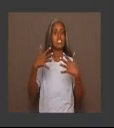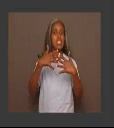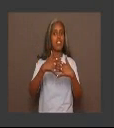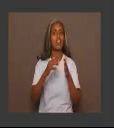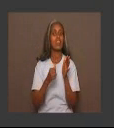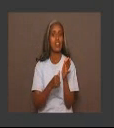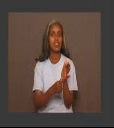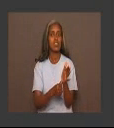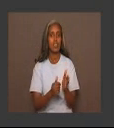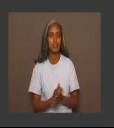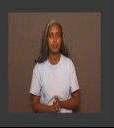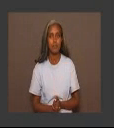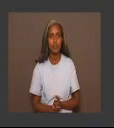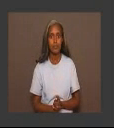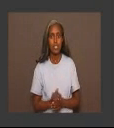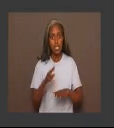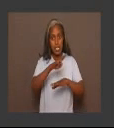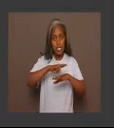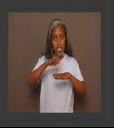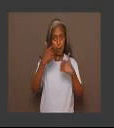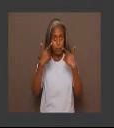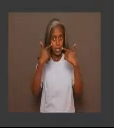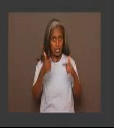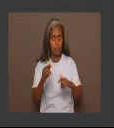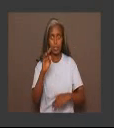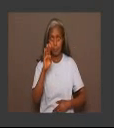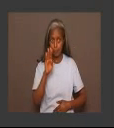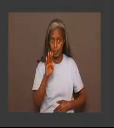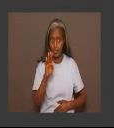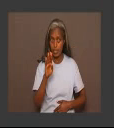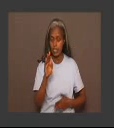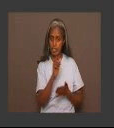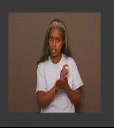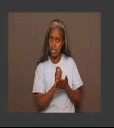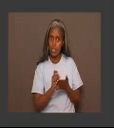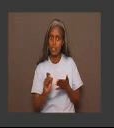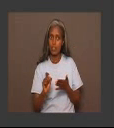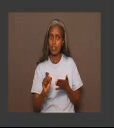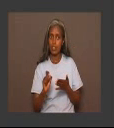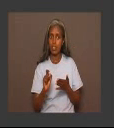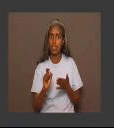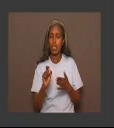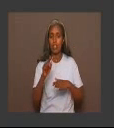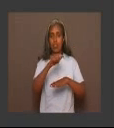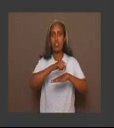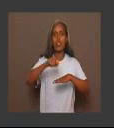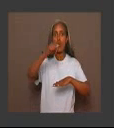sign. The upper limit b is written at the